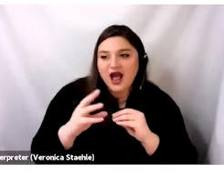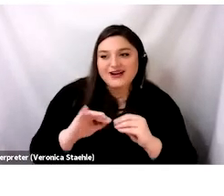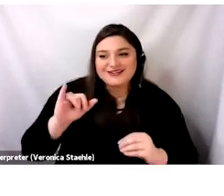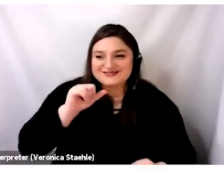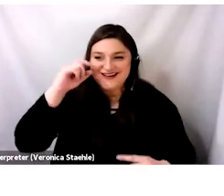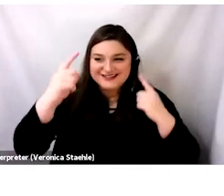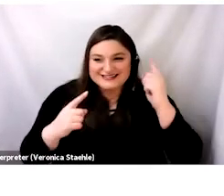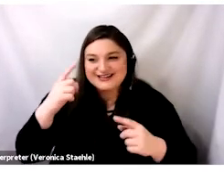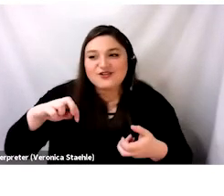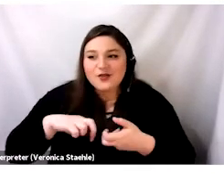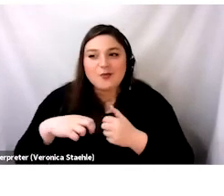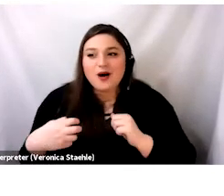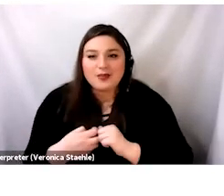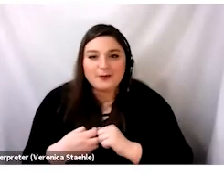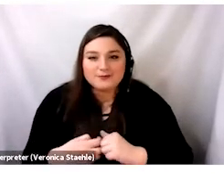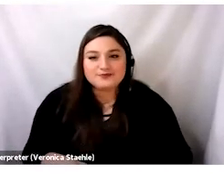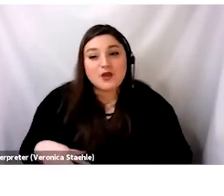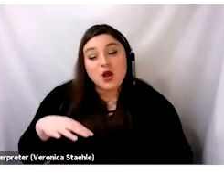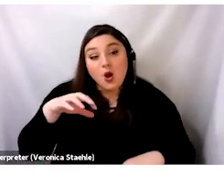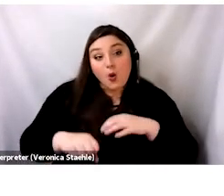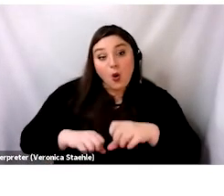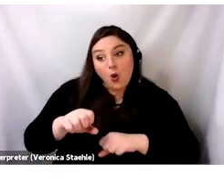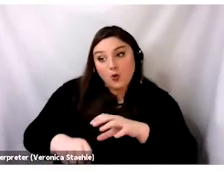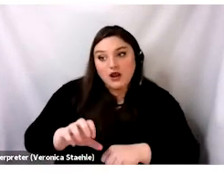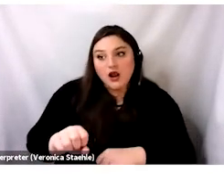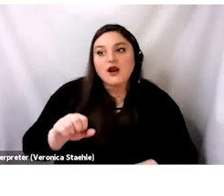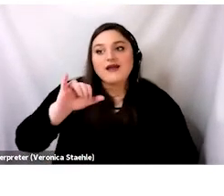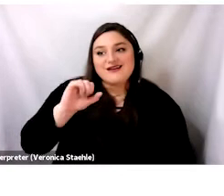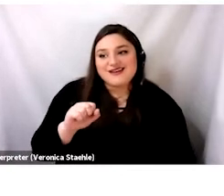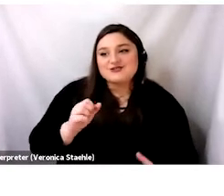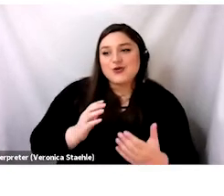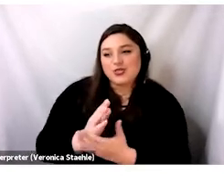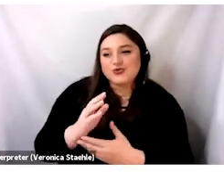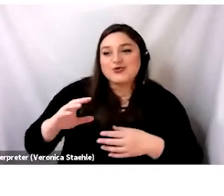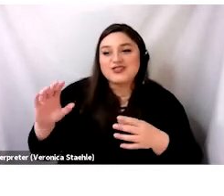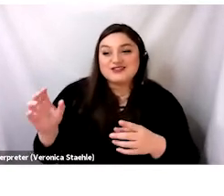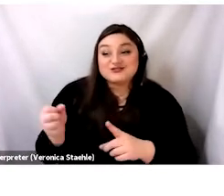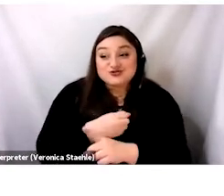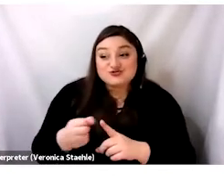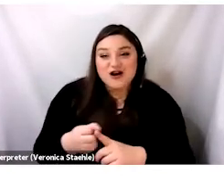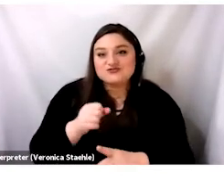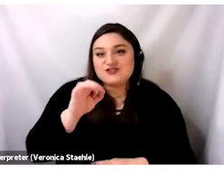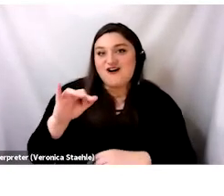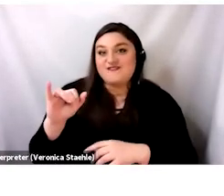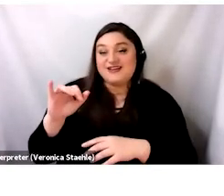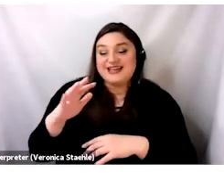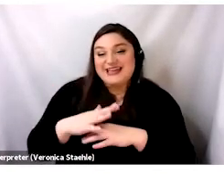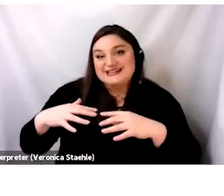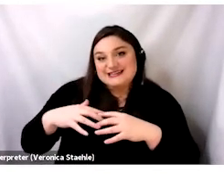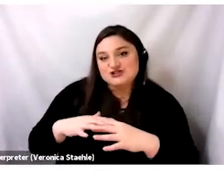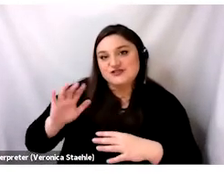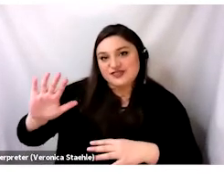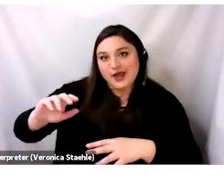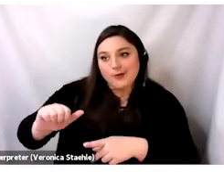for industrialized capitalism, and it did this through violence, destruction of indigenous people and practices, and the mass